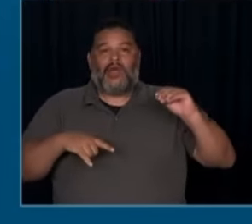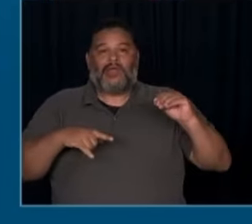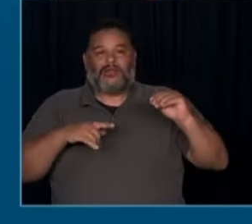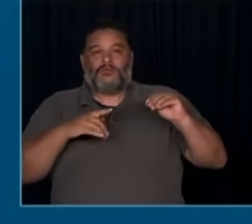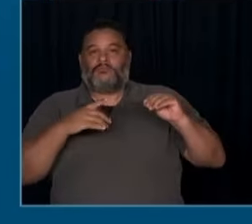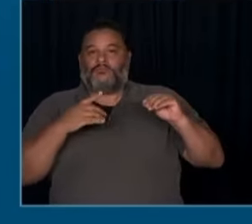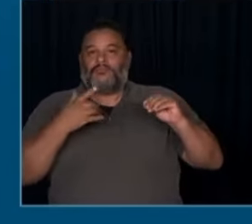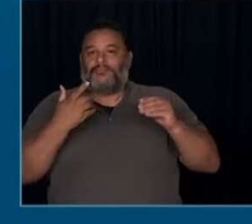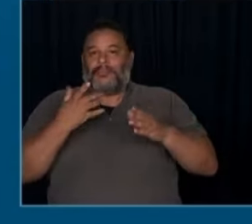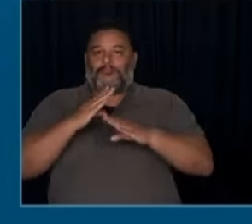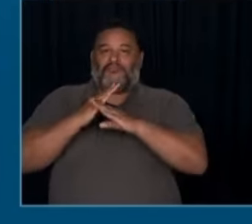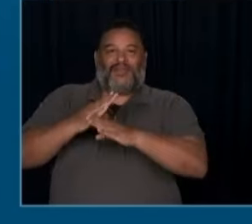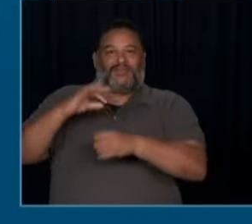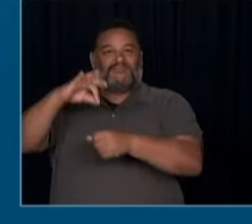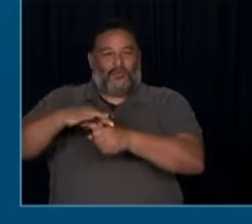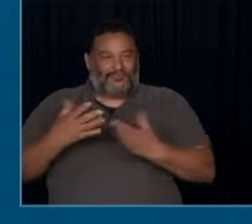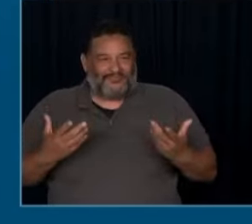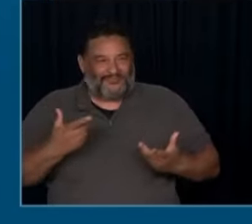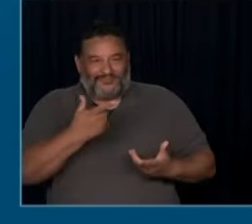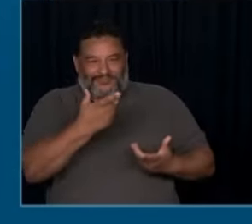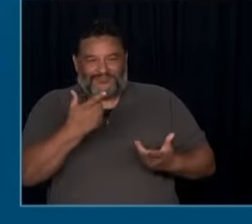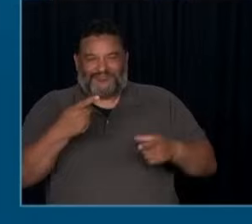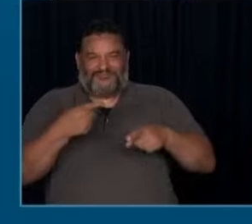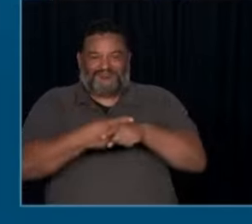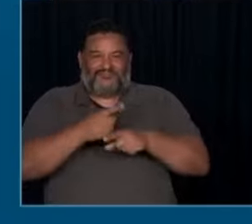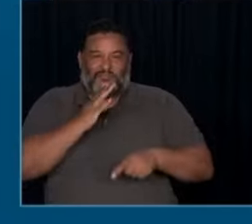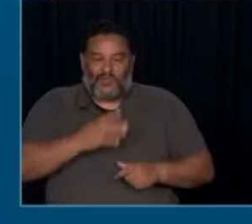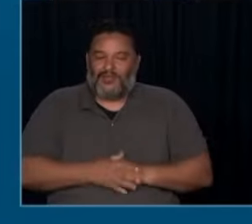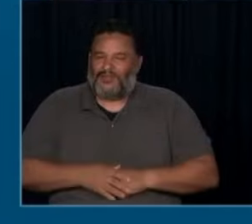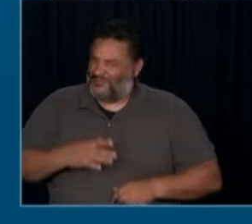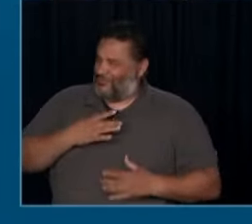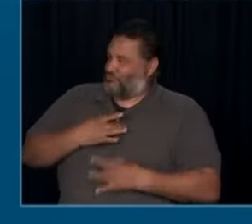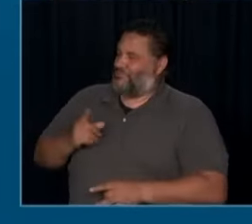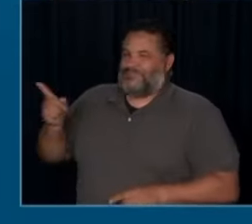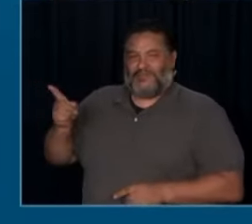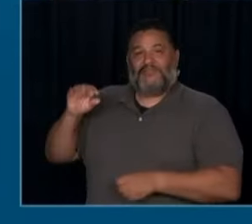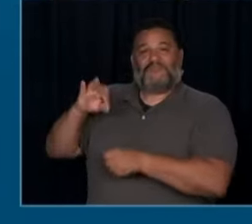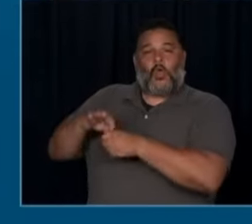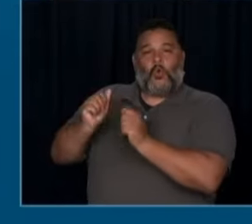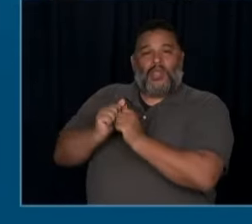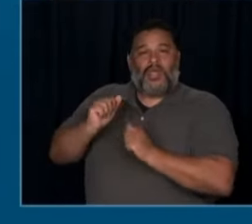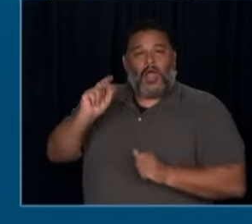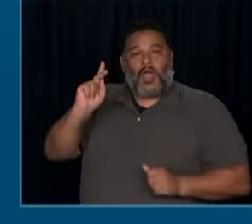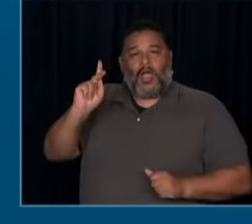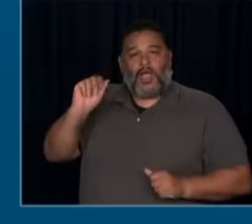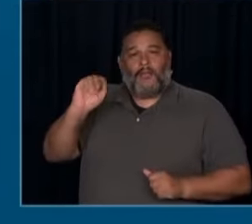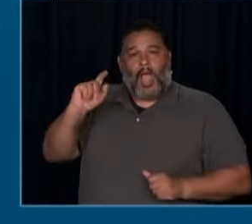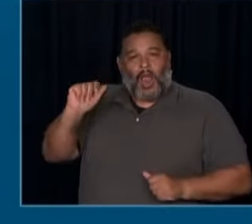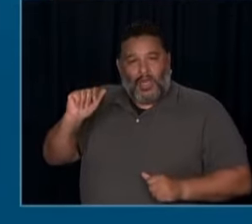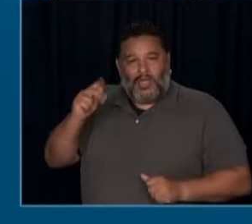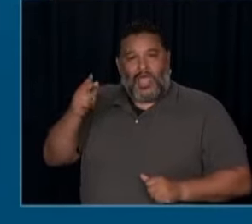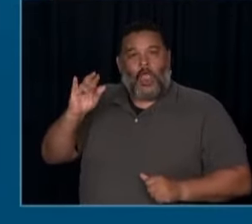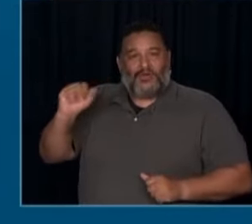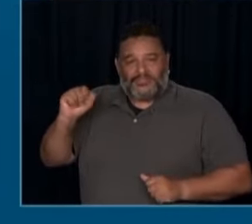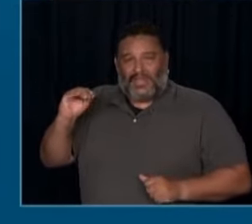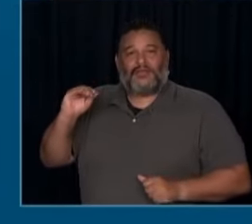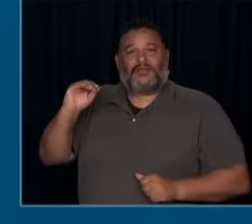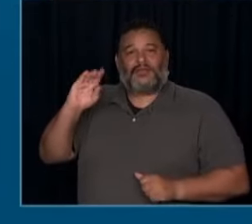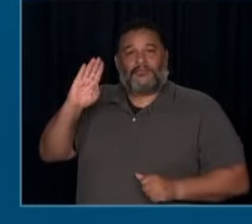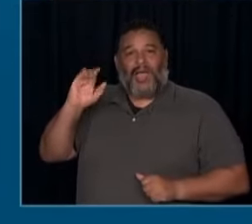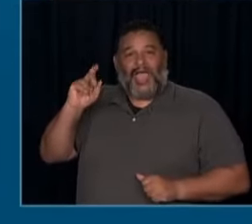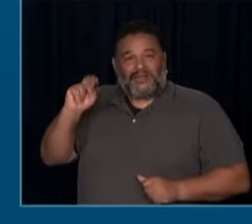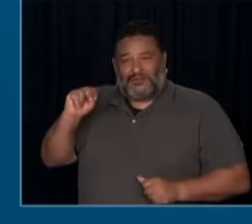she's saying. Well, it's interesting because he's voted with Kamala Harris and Joe Biden. Arizona, you got to know this. He's voted with Kamala Harris and Joe